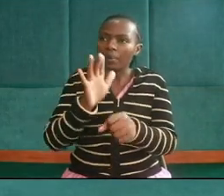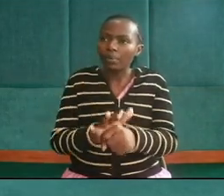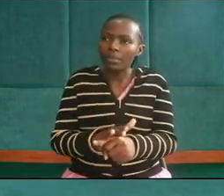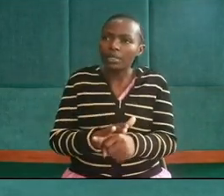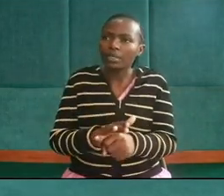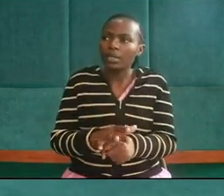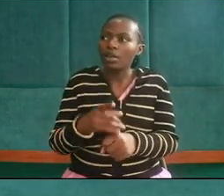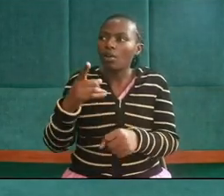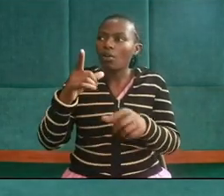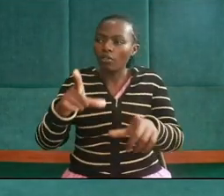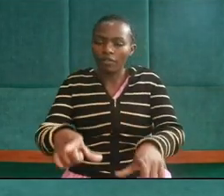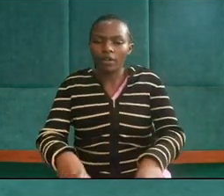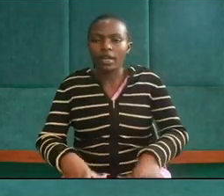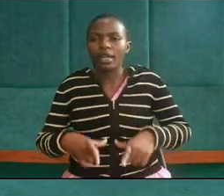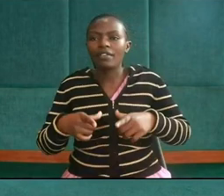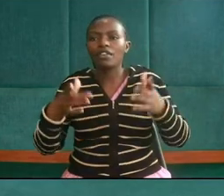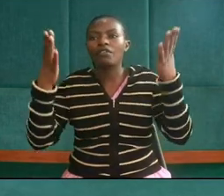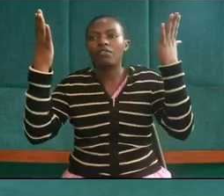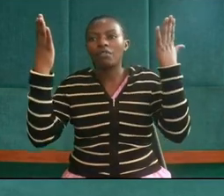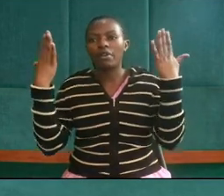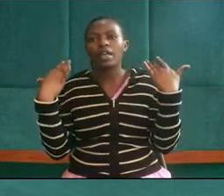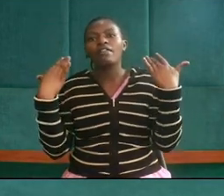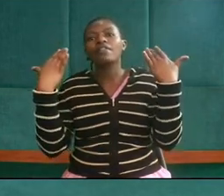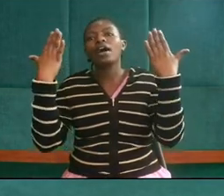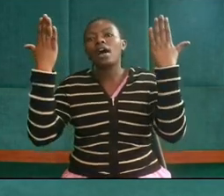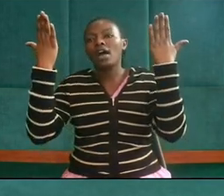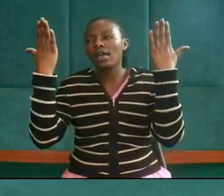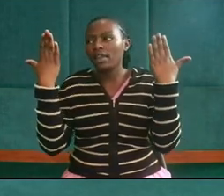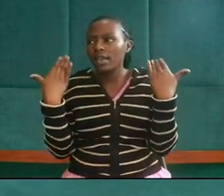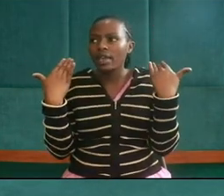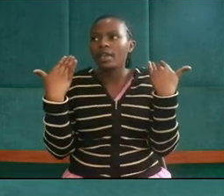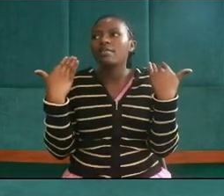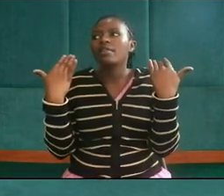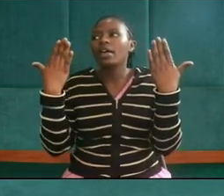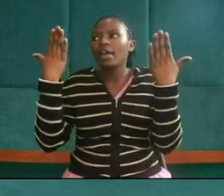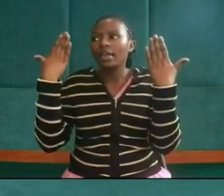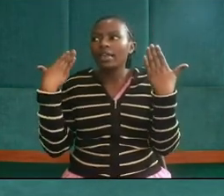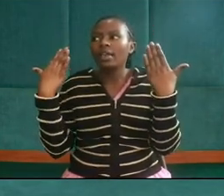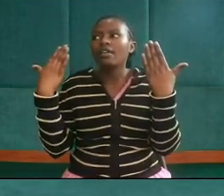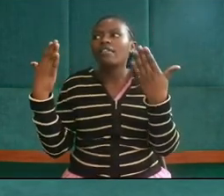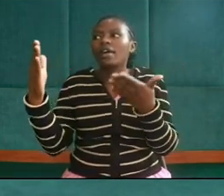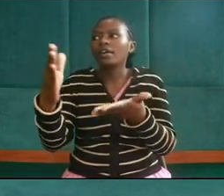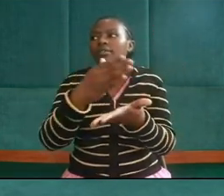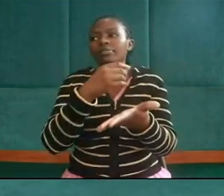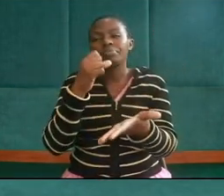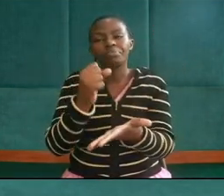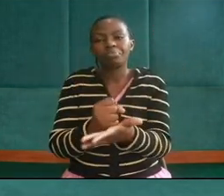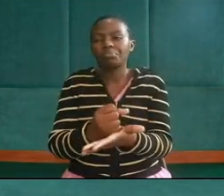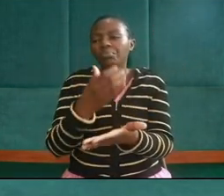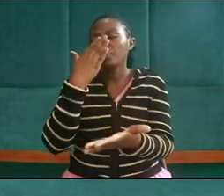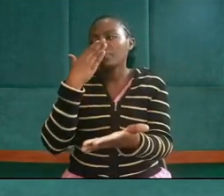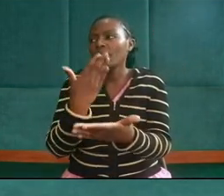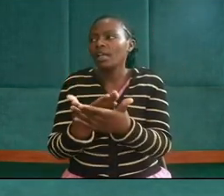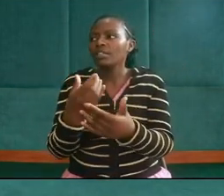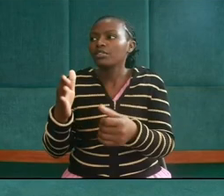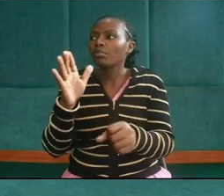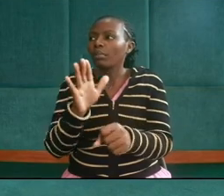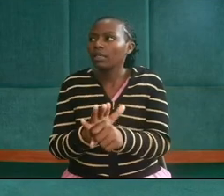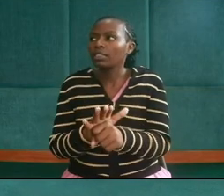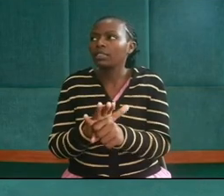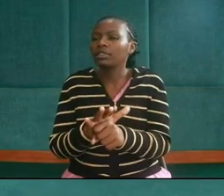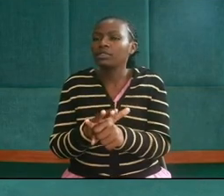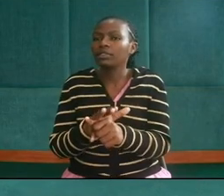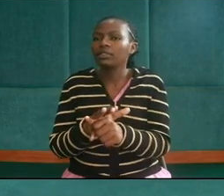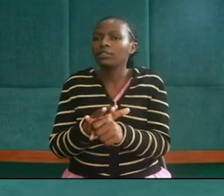of living forever and ever. Amen. Thank you so much, and